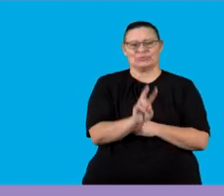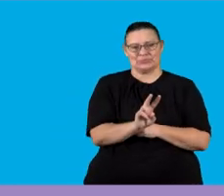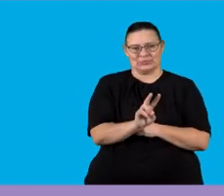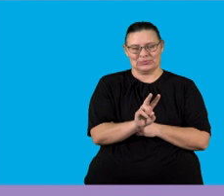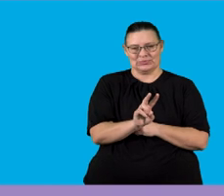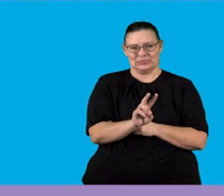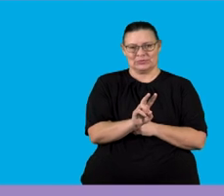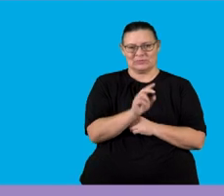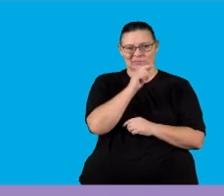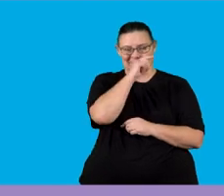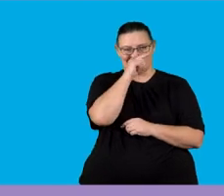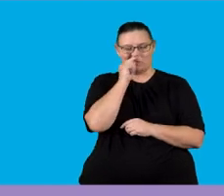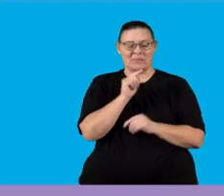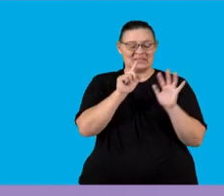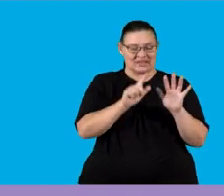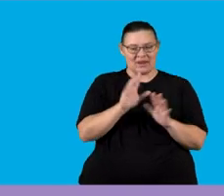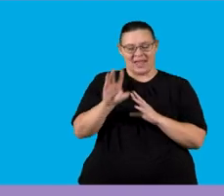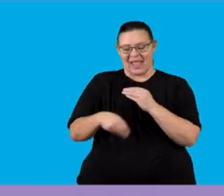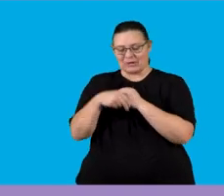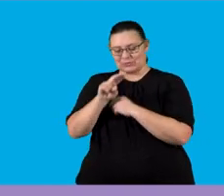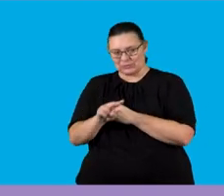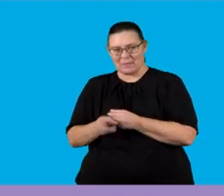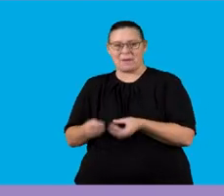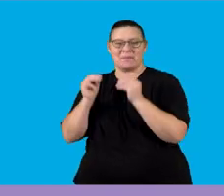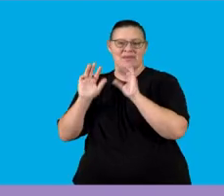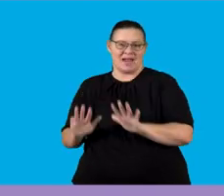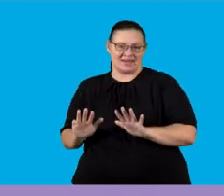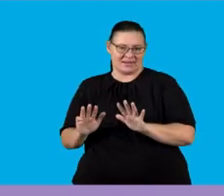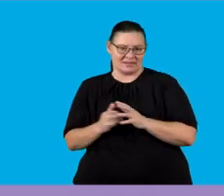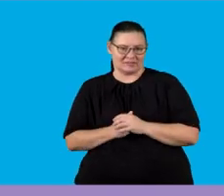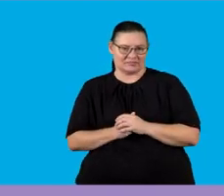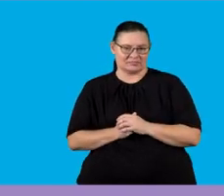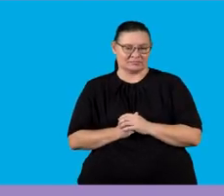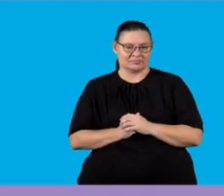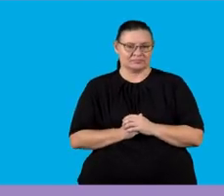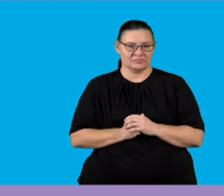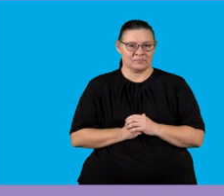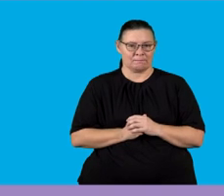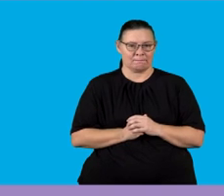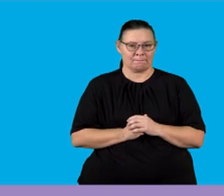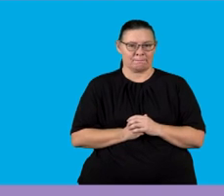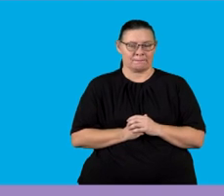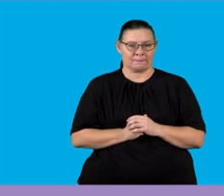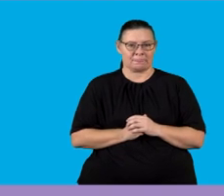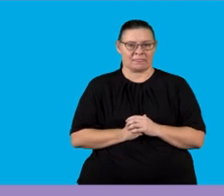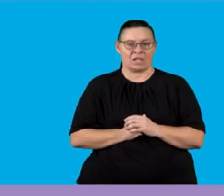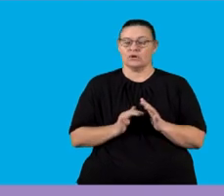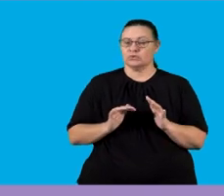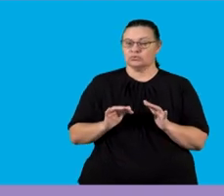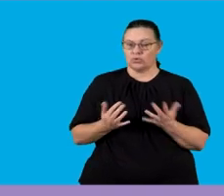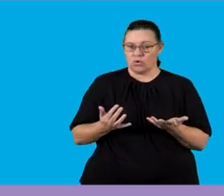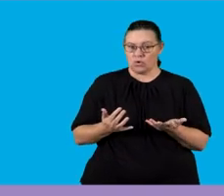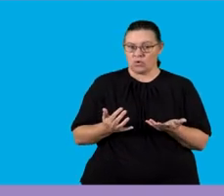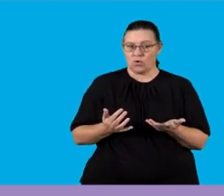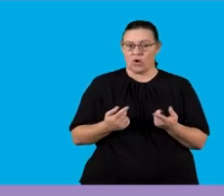2. So our difference here, or our constant difference, of course, is our 2. And how did we find that